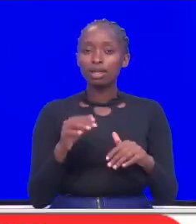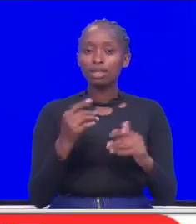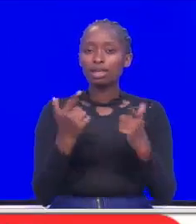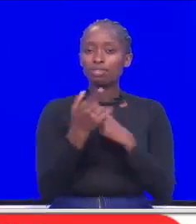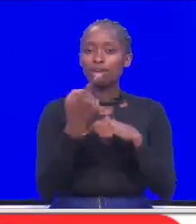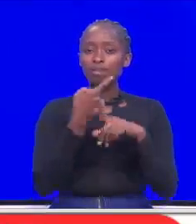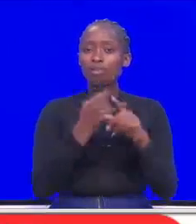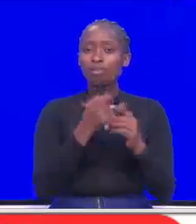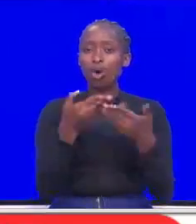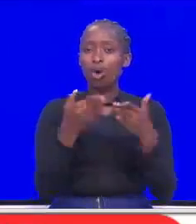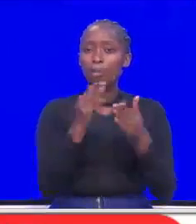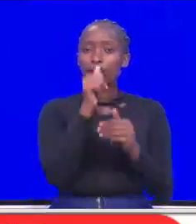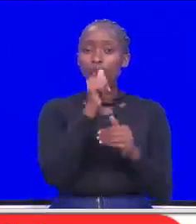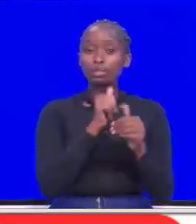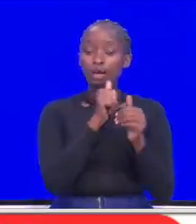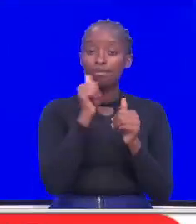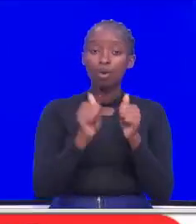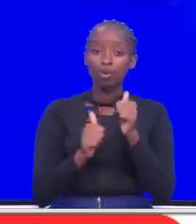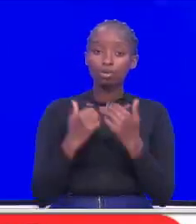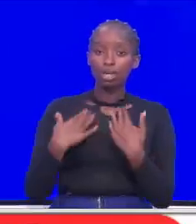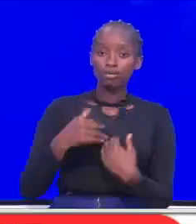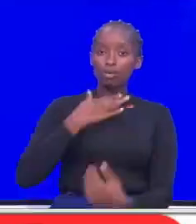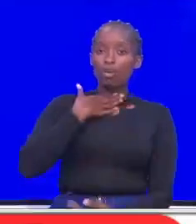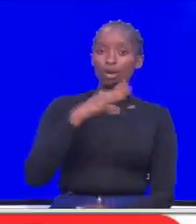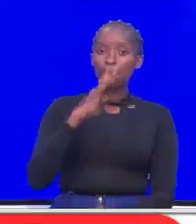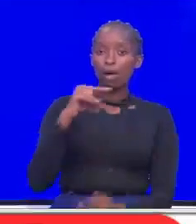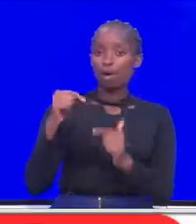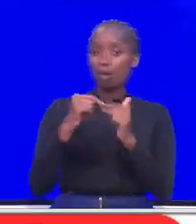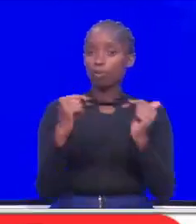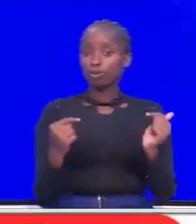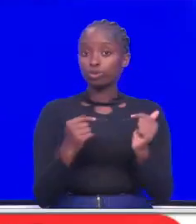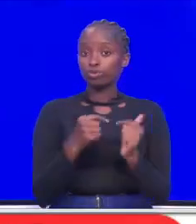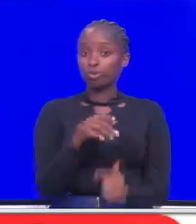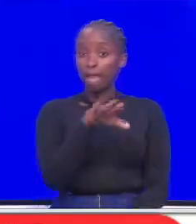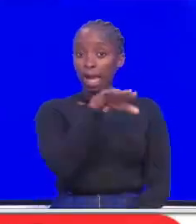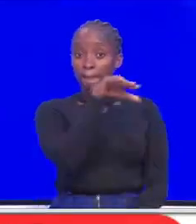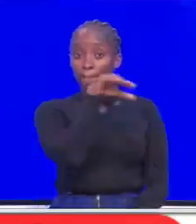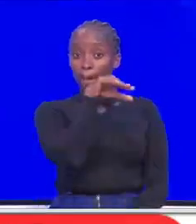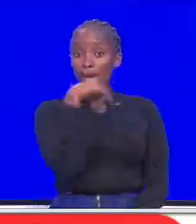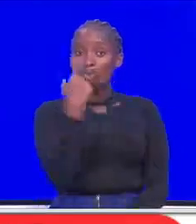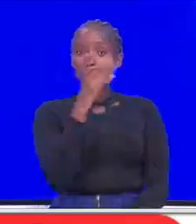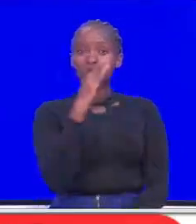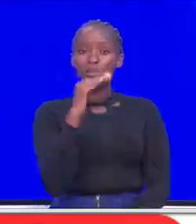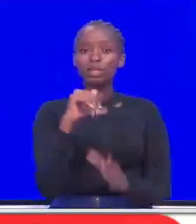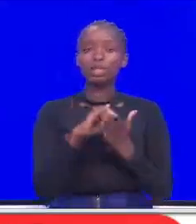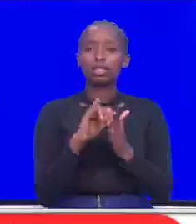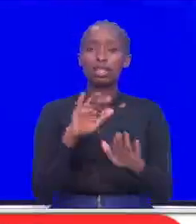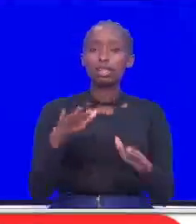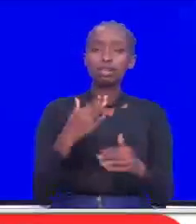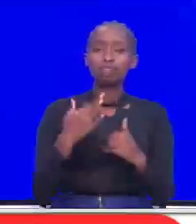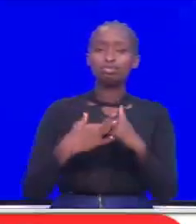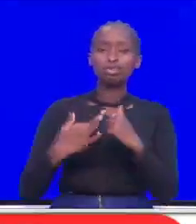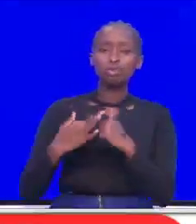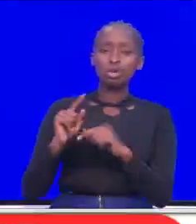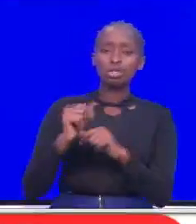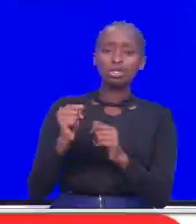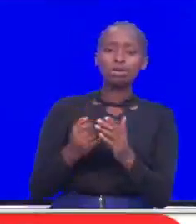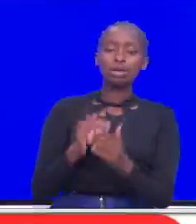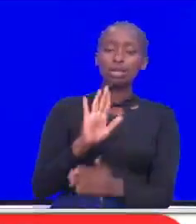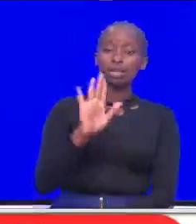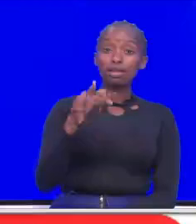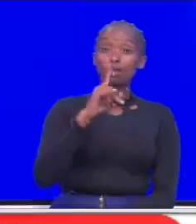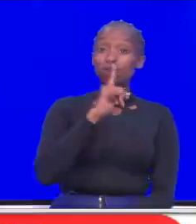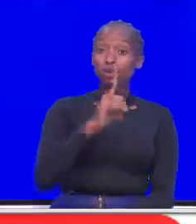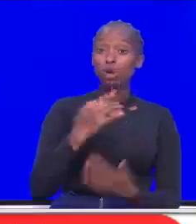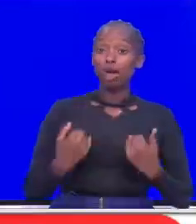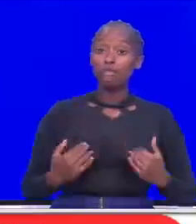by the opposition. Odinga, who was speaking at his political backyard in Kibra, a region that has been supporting his demonstrations, he assured